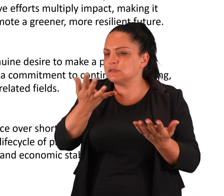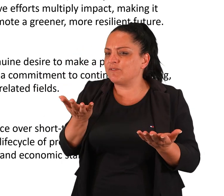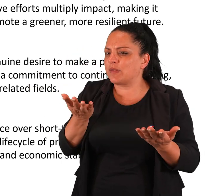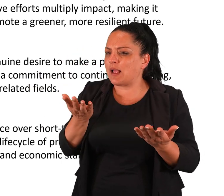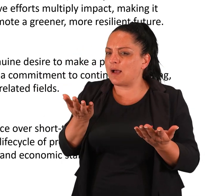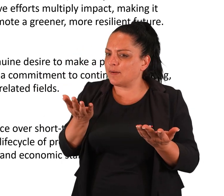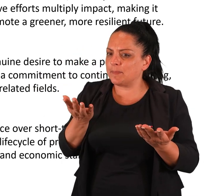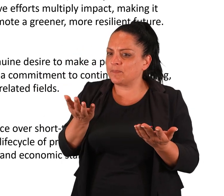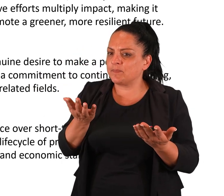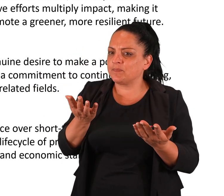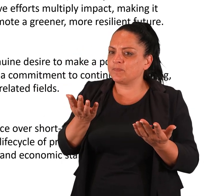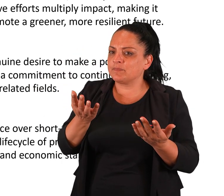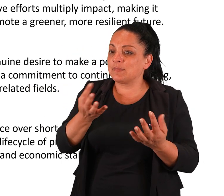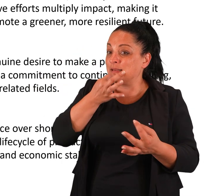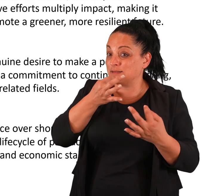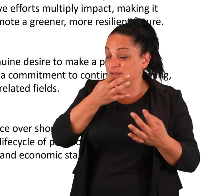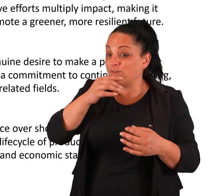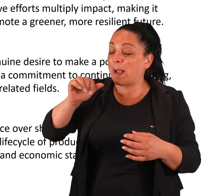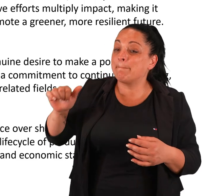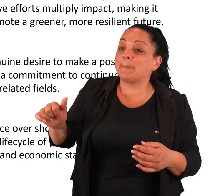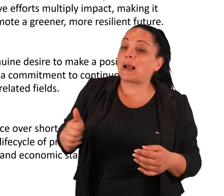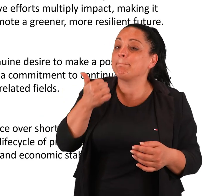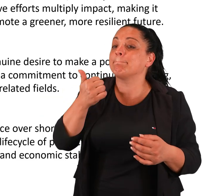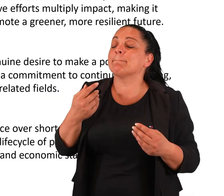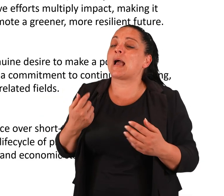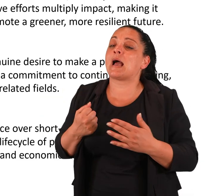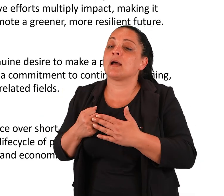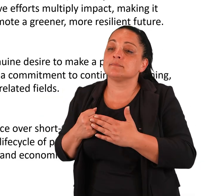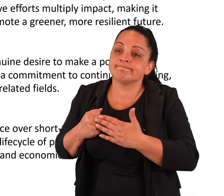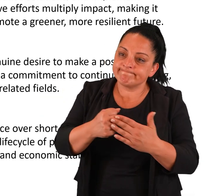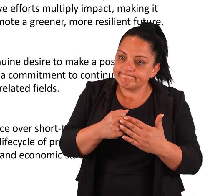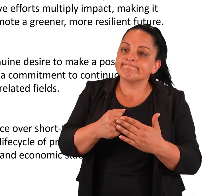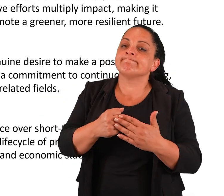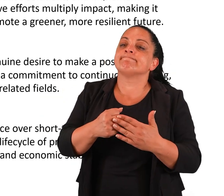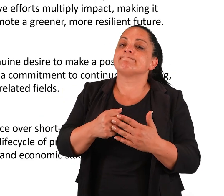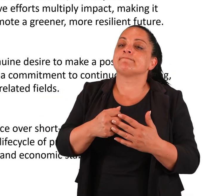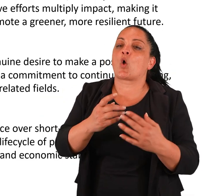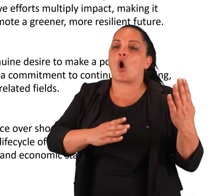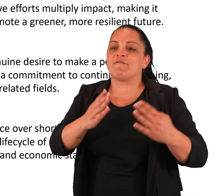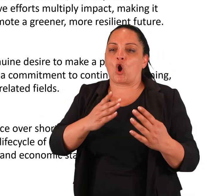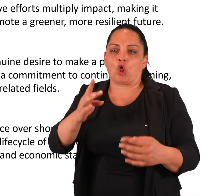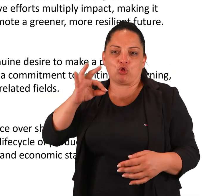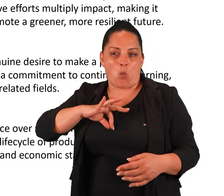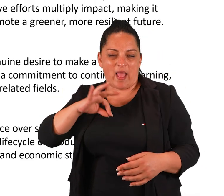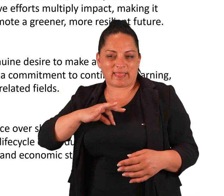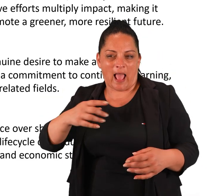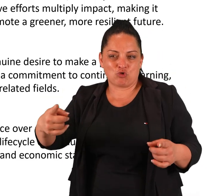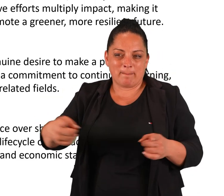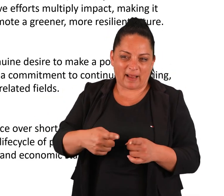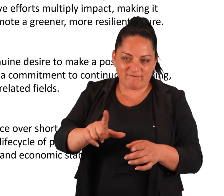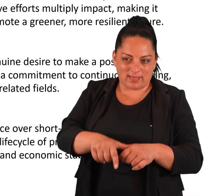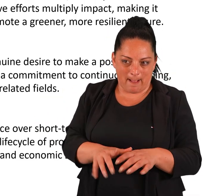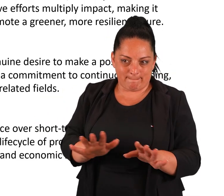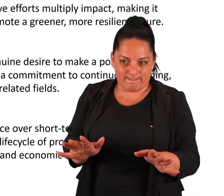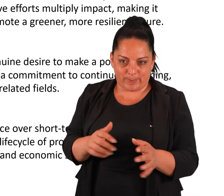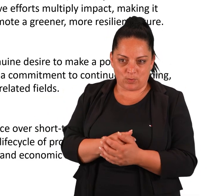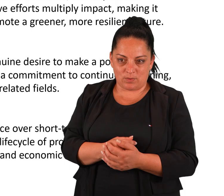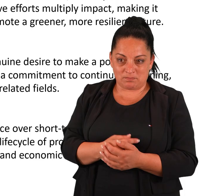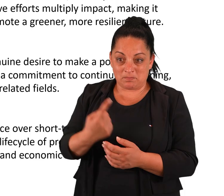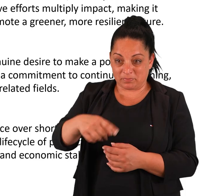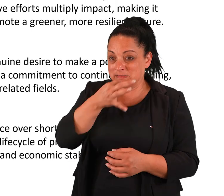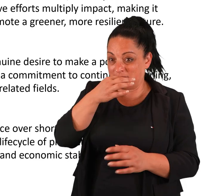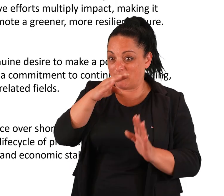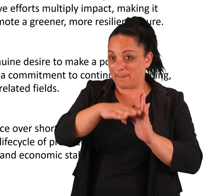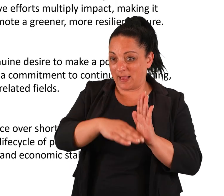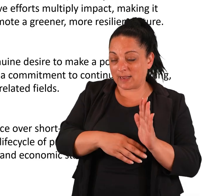resilience over short-term gains. It involves planning with future generations in mind, evaluating the entire life cycle